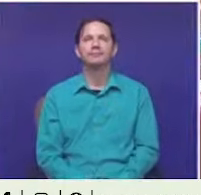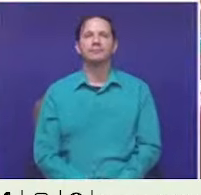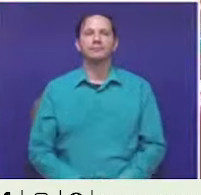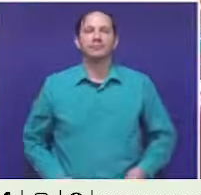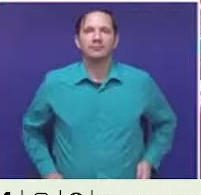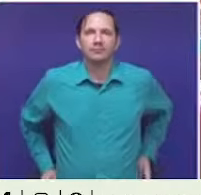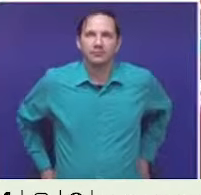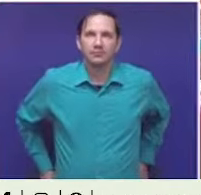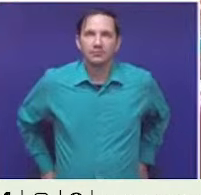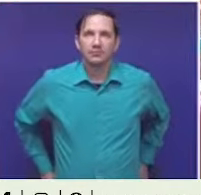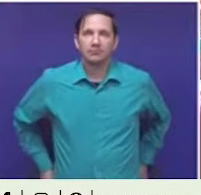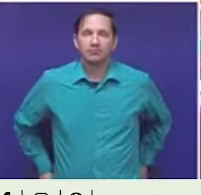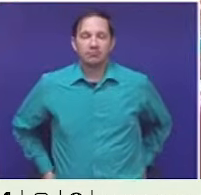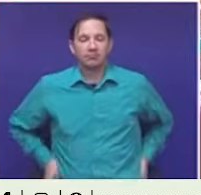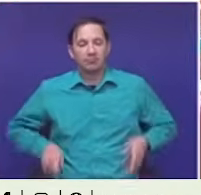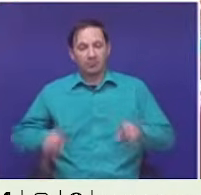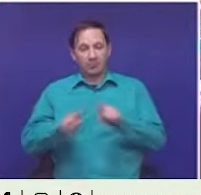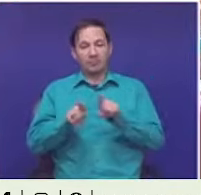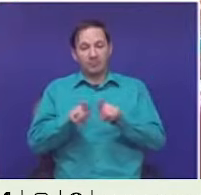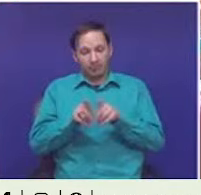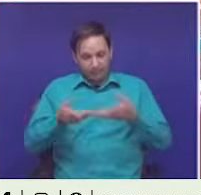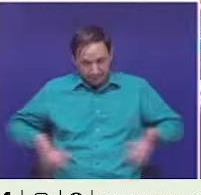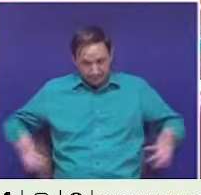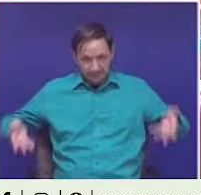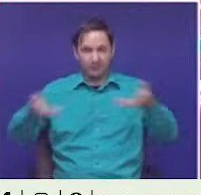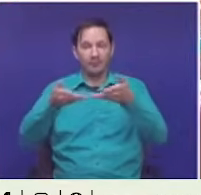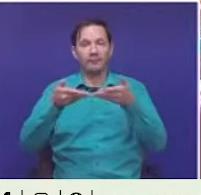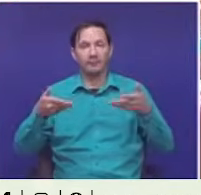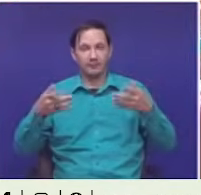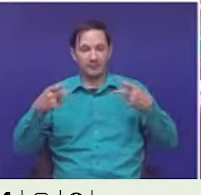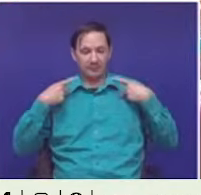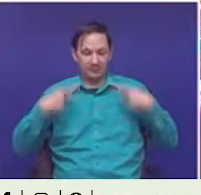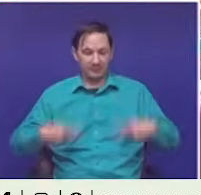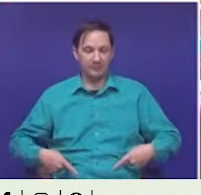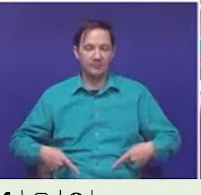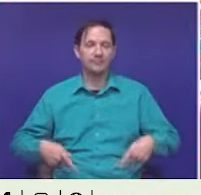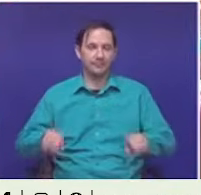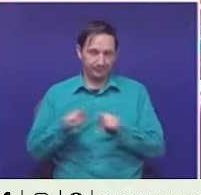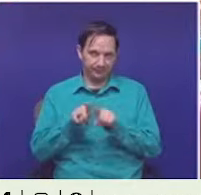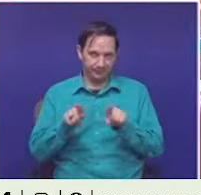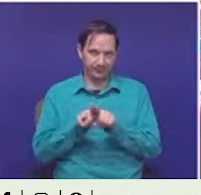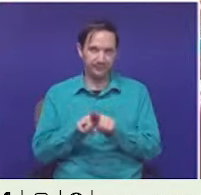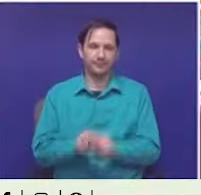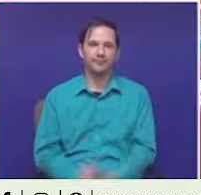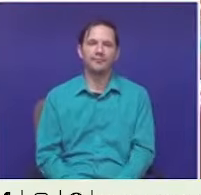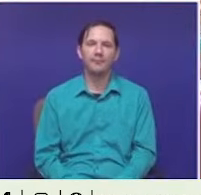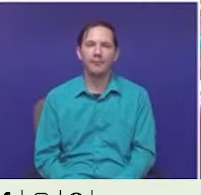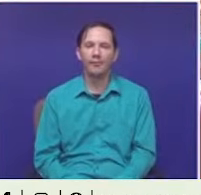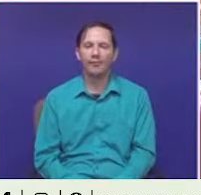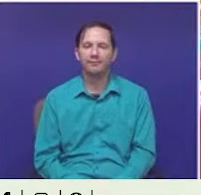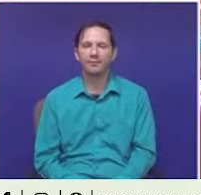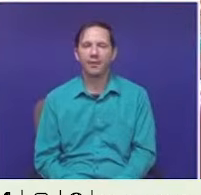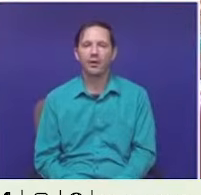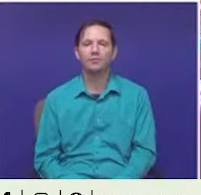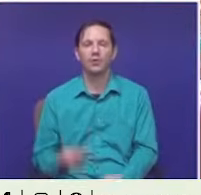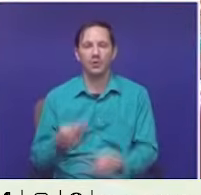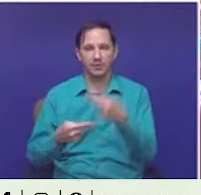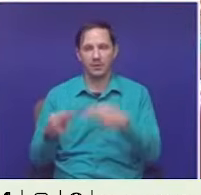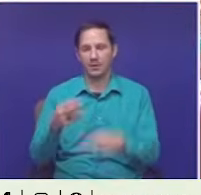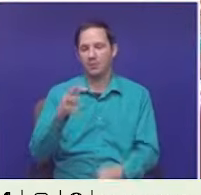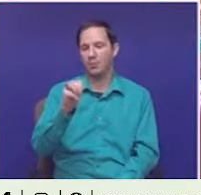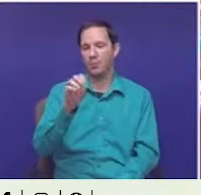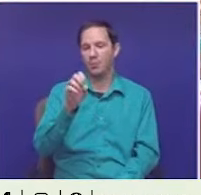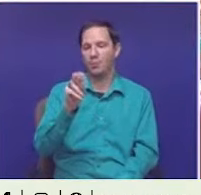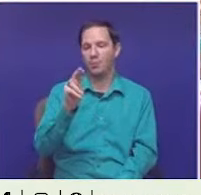that goes to all of us, honorable members, at all times. Honorable Muntwedi,